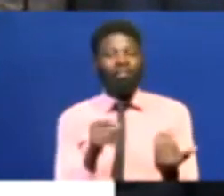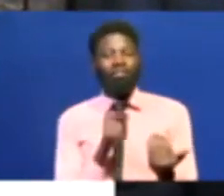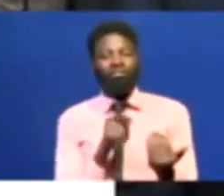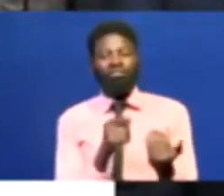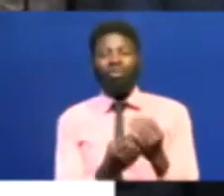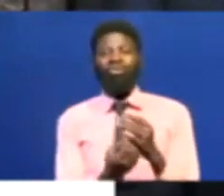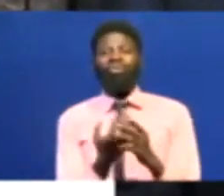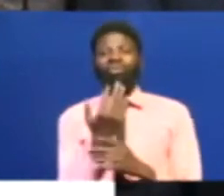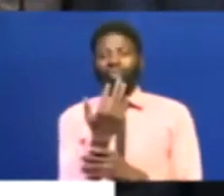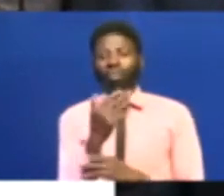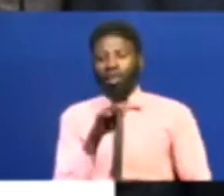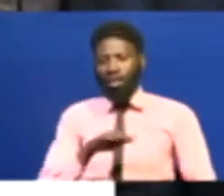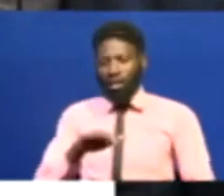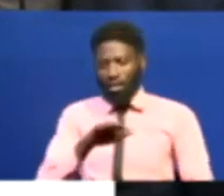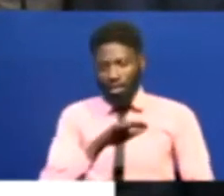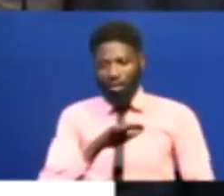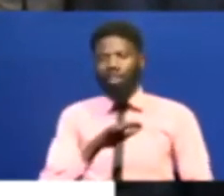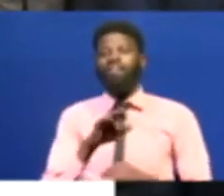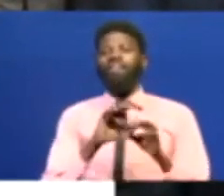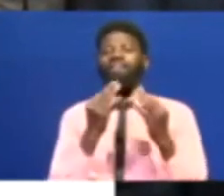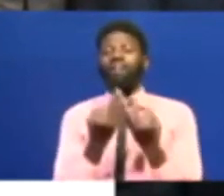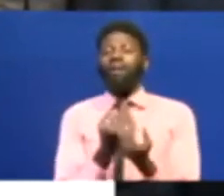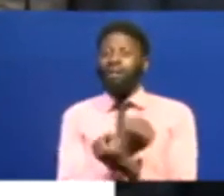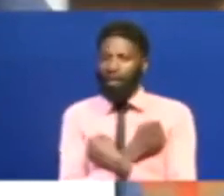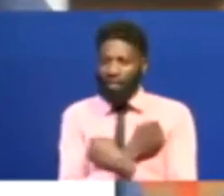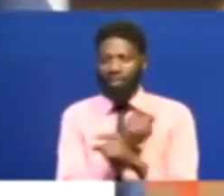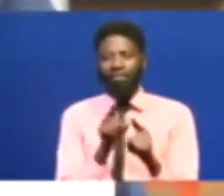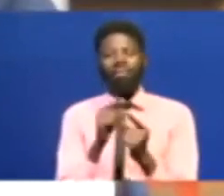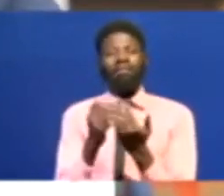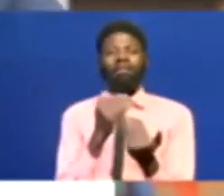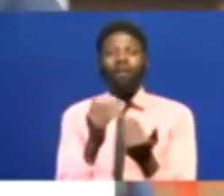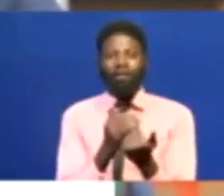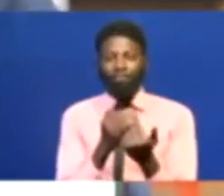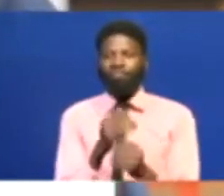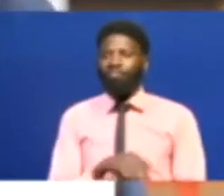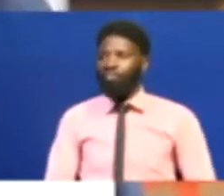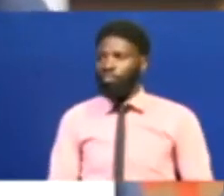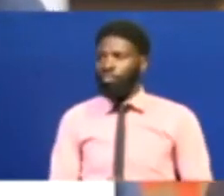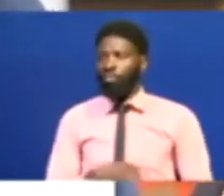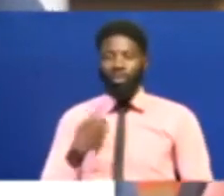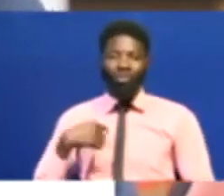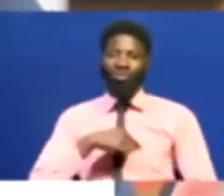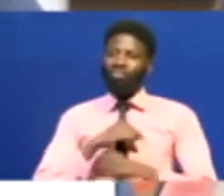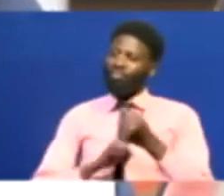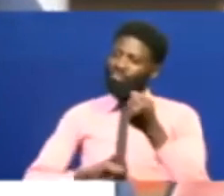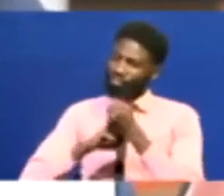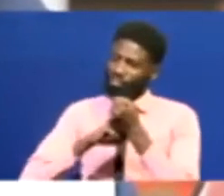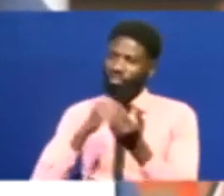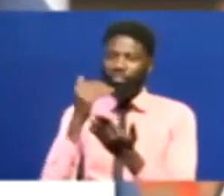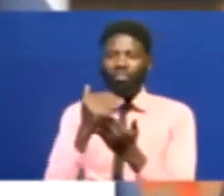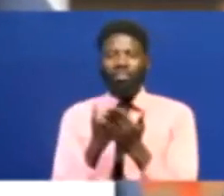in loving, nurturing family and community environment. We are backing the program, kama wazee